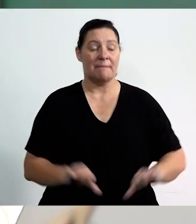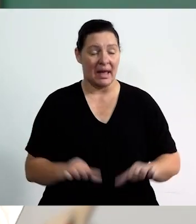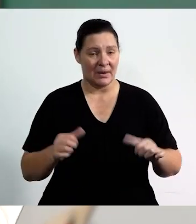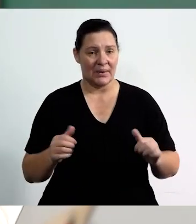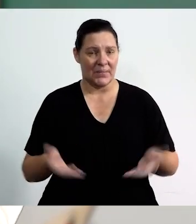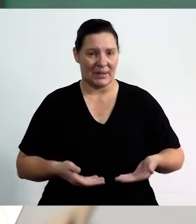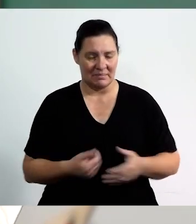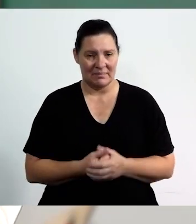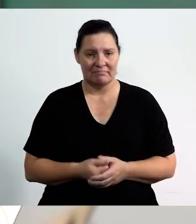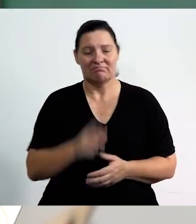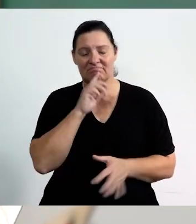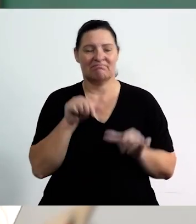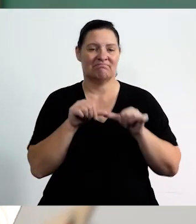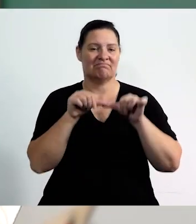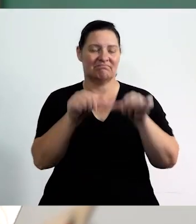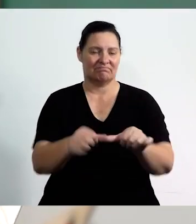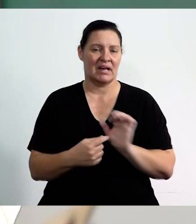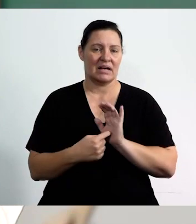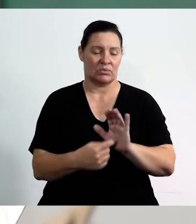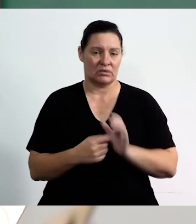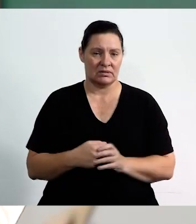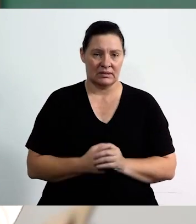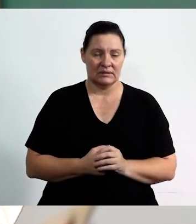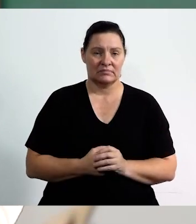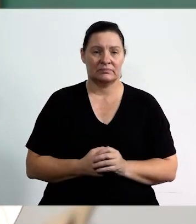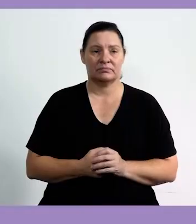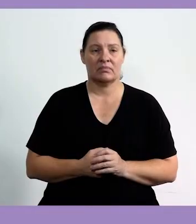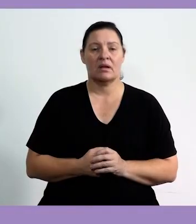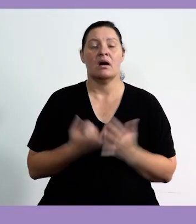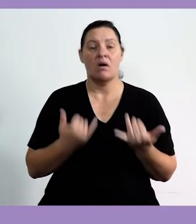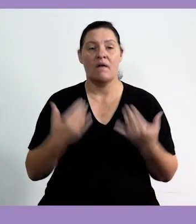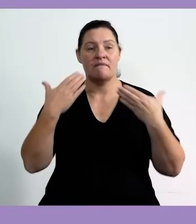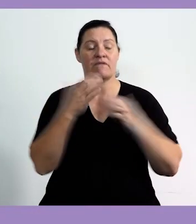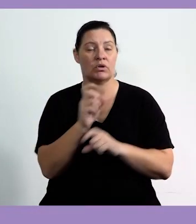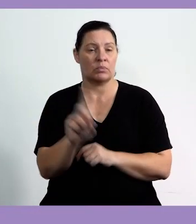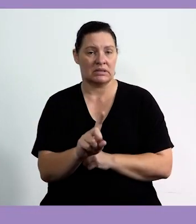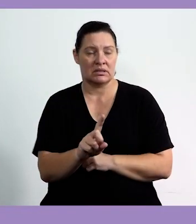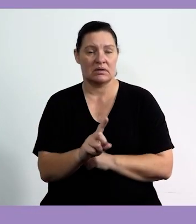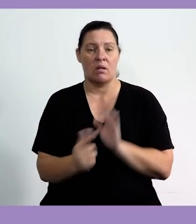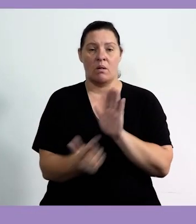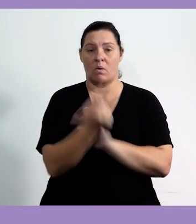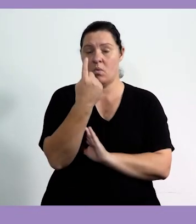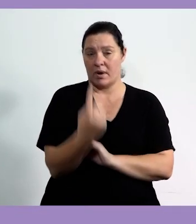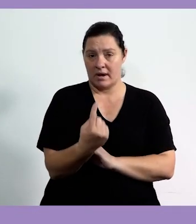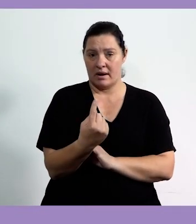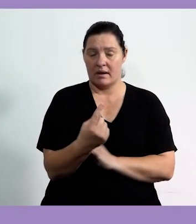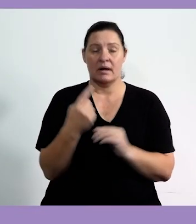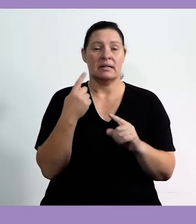Welcome back, learners, and let's continue with our lesson on exponents. So our focus now is going to be on law number